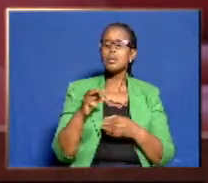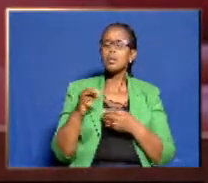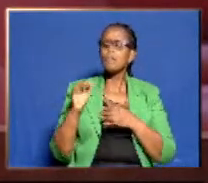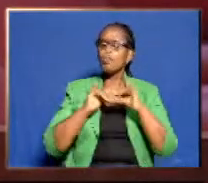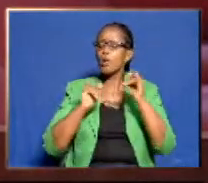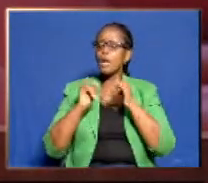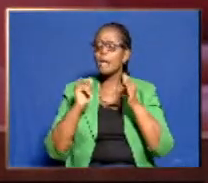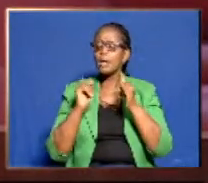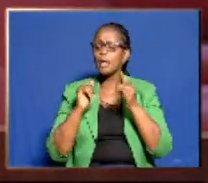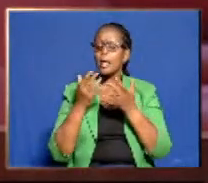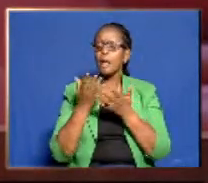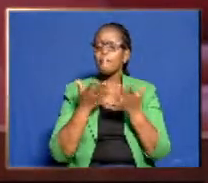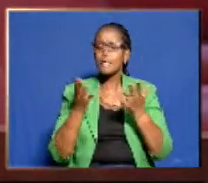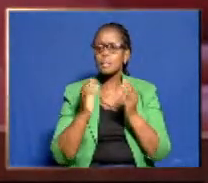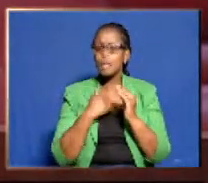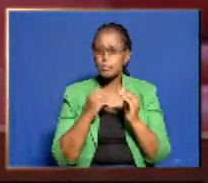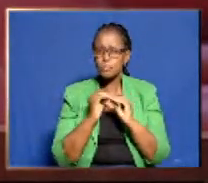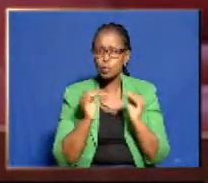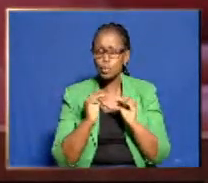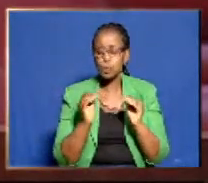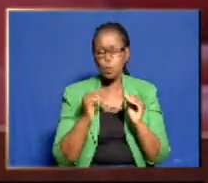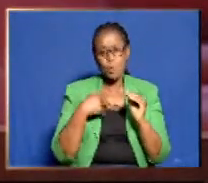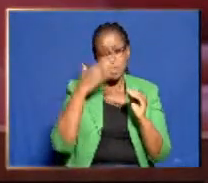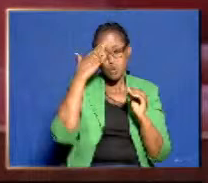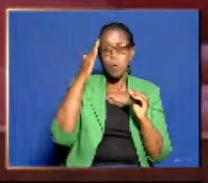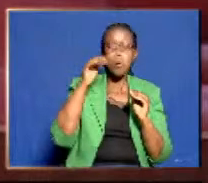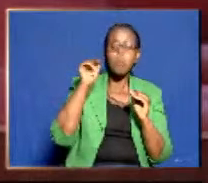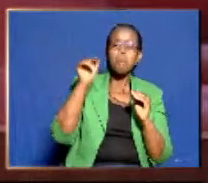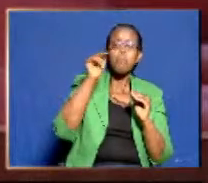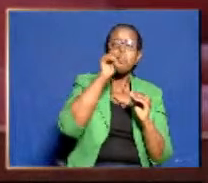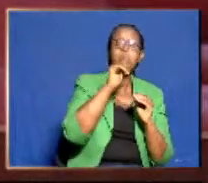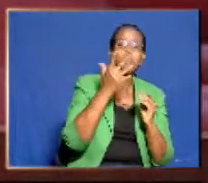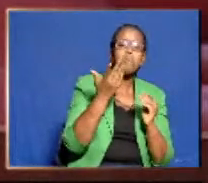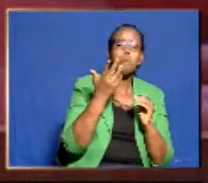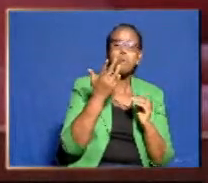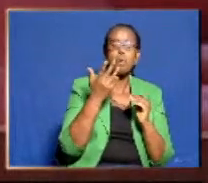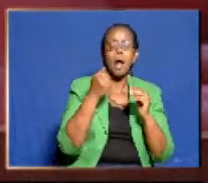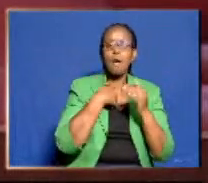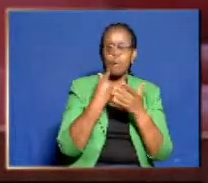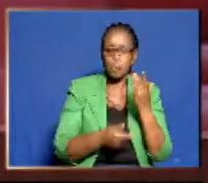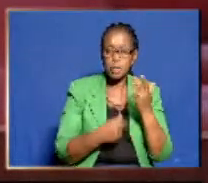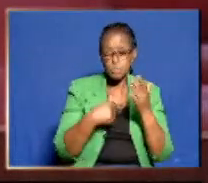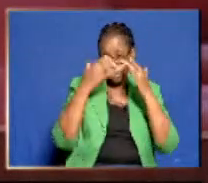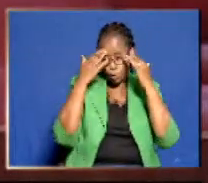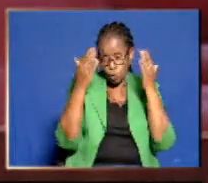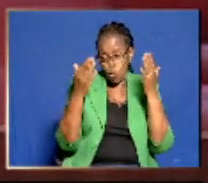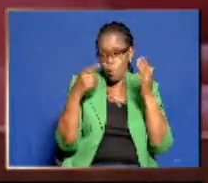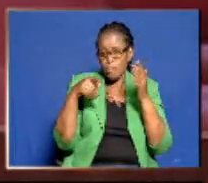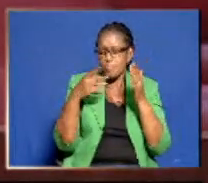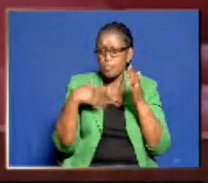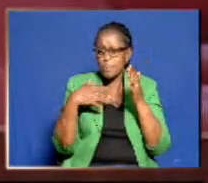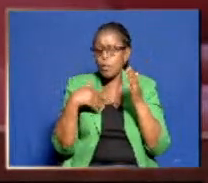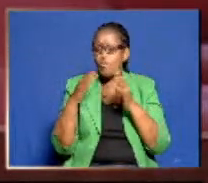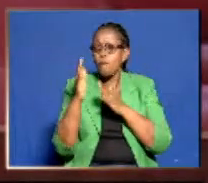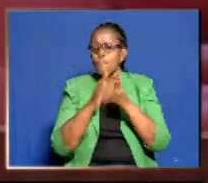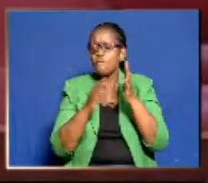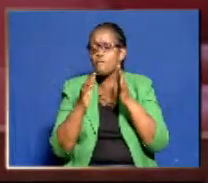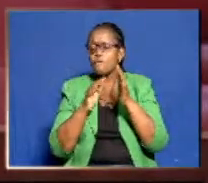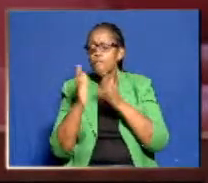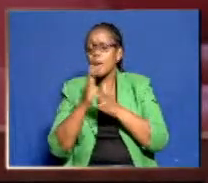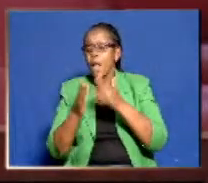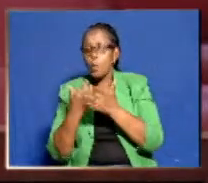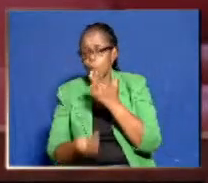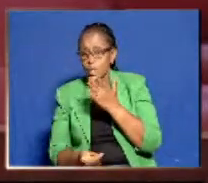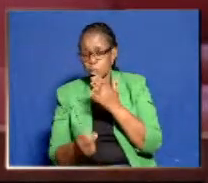We have no chance of knowing what the foreigners are planning against us or for us. we have no chance, Honorable Speaker, of even